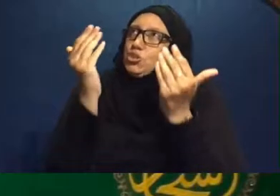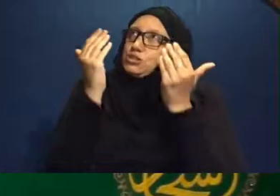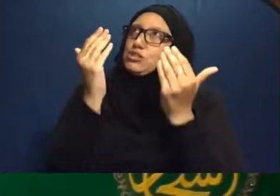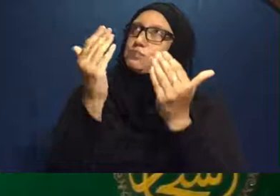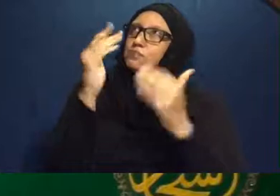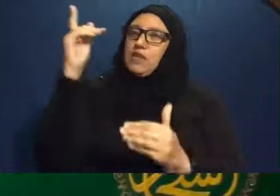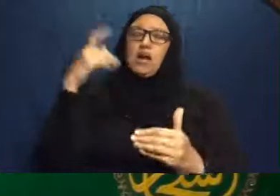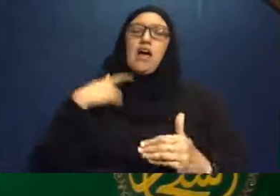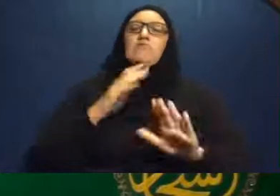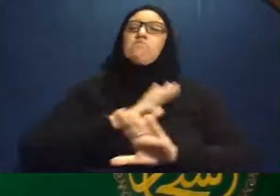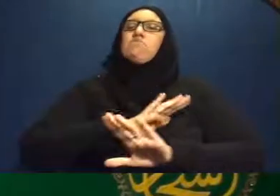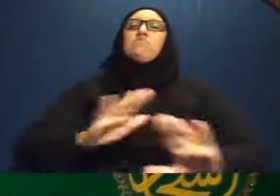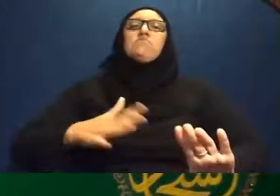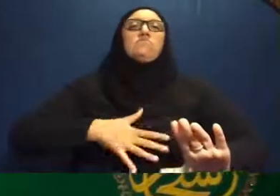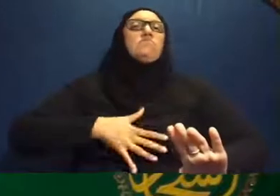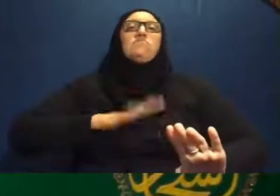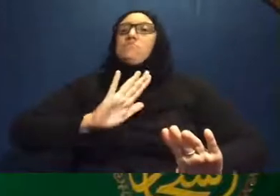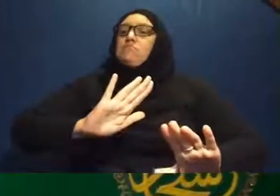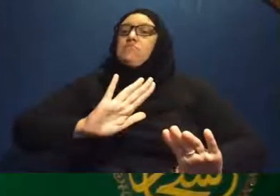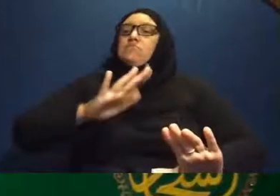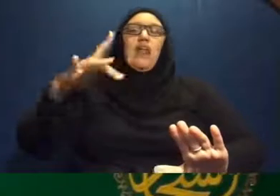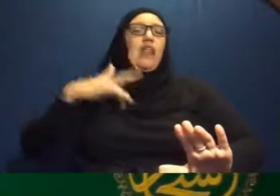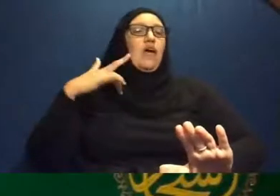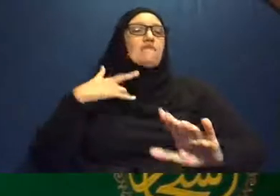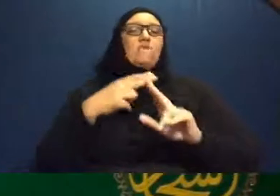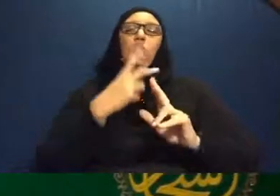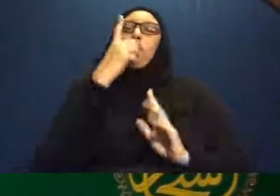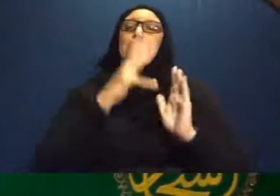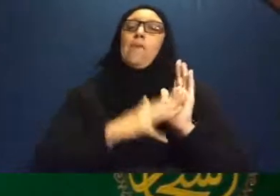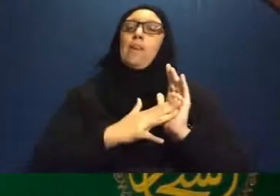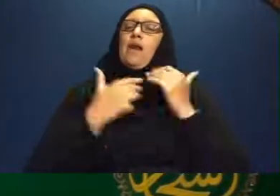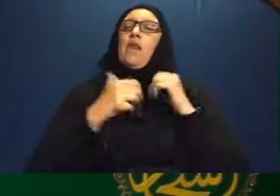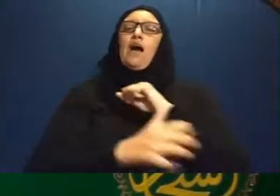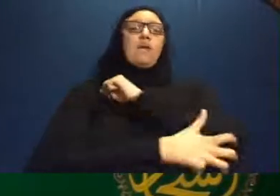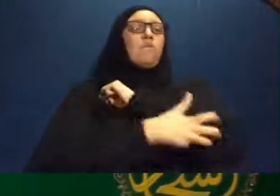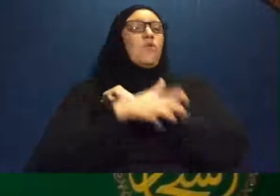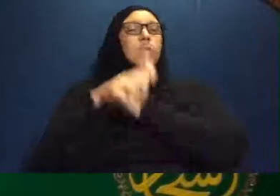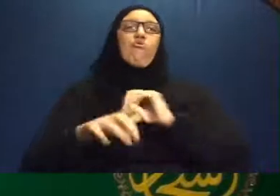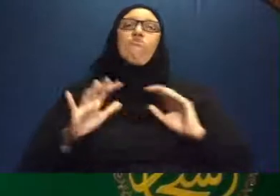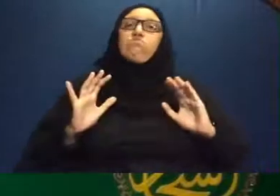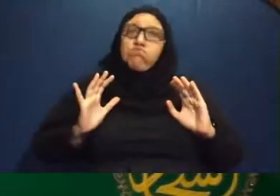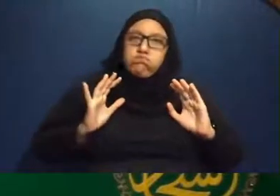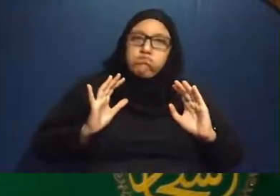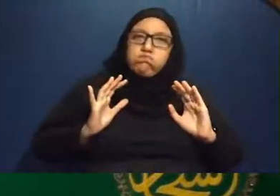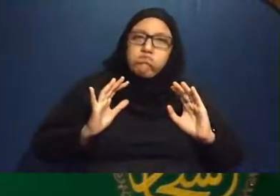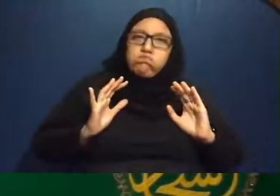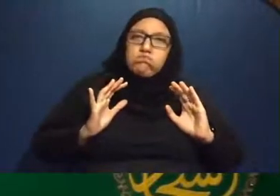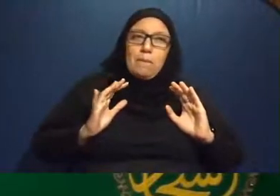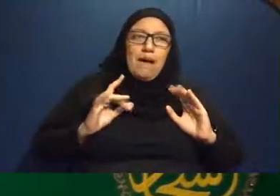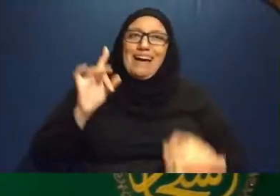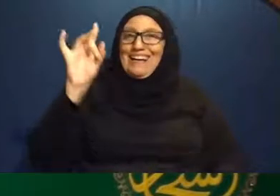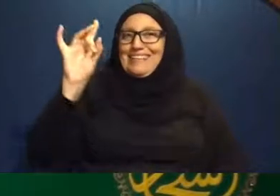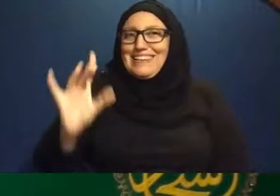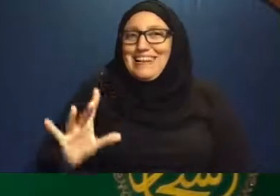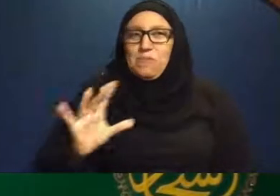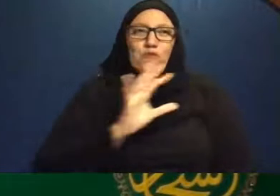of like abstinence from certain things, living like a hermit for 1 month, kind of. But Islam is not